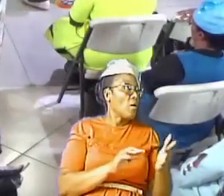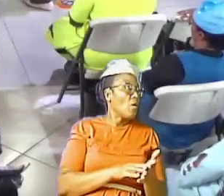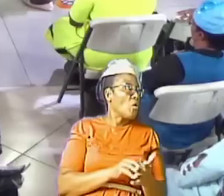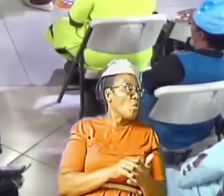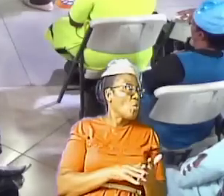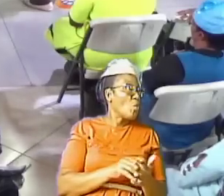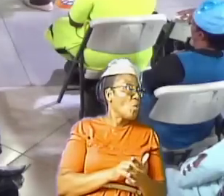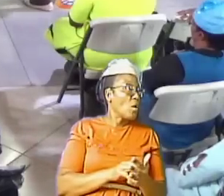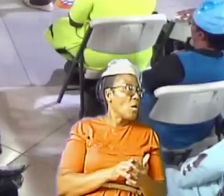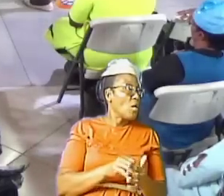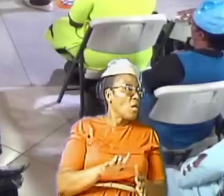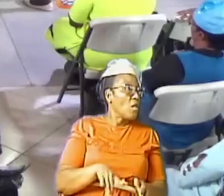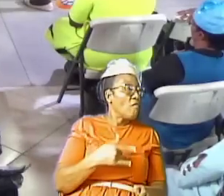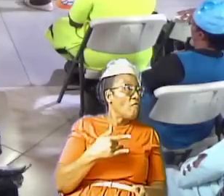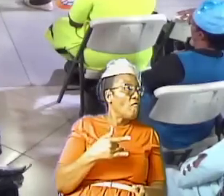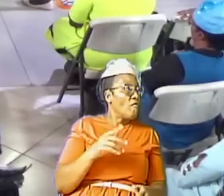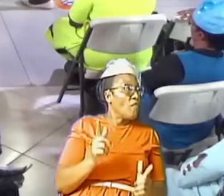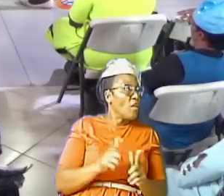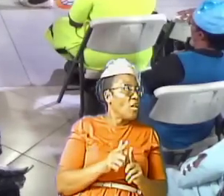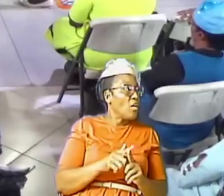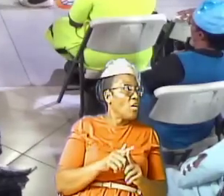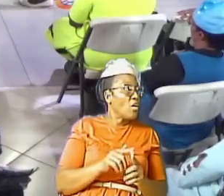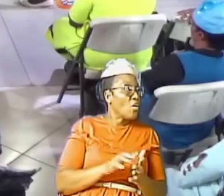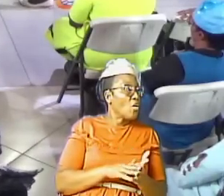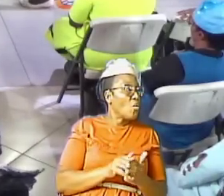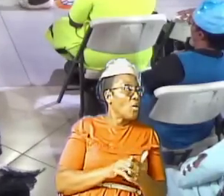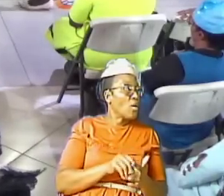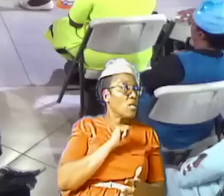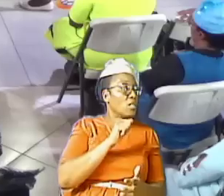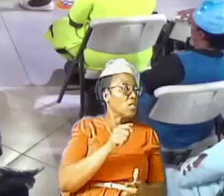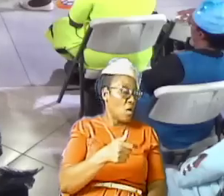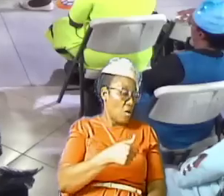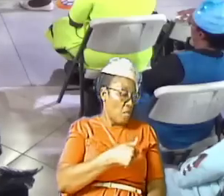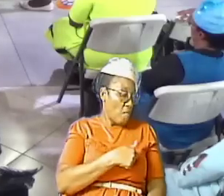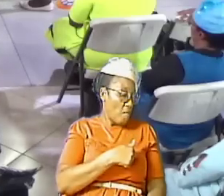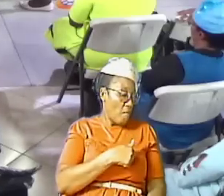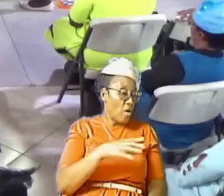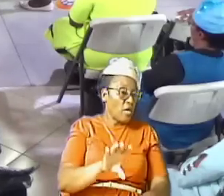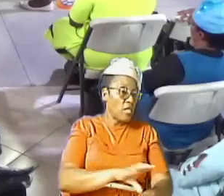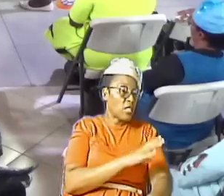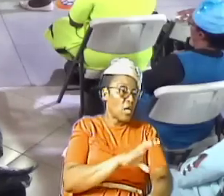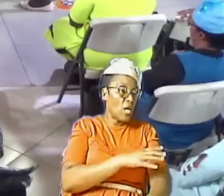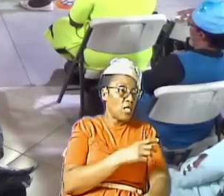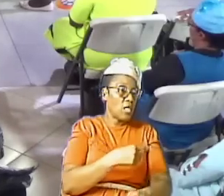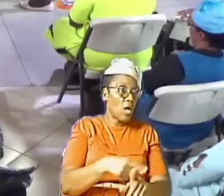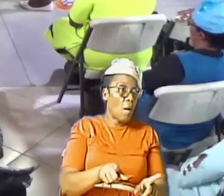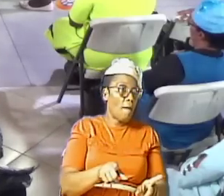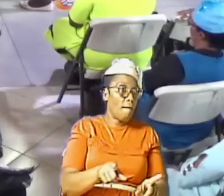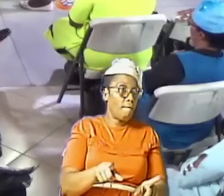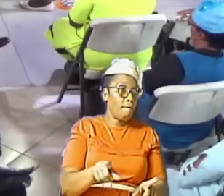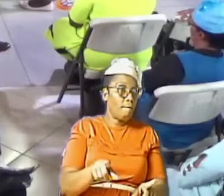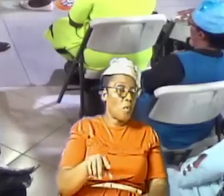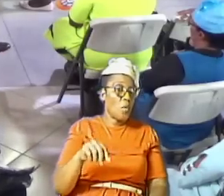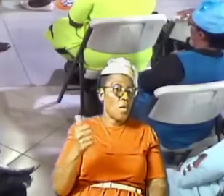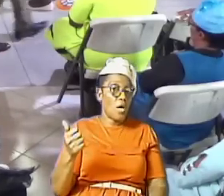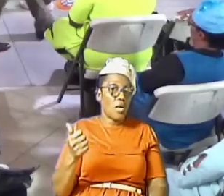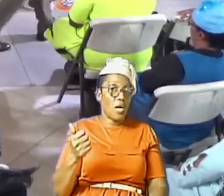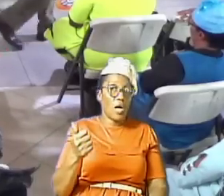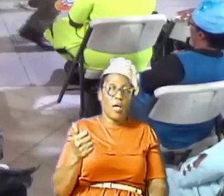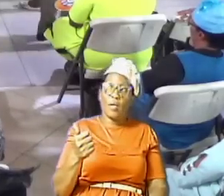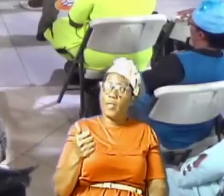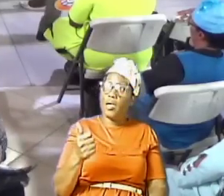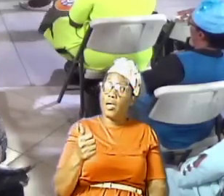I felt a little weaker. But so it's not breast cancer, but it's another form of cancer. And since you're going to